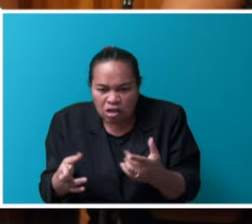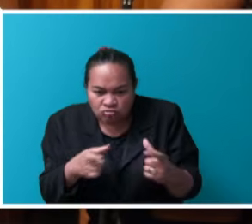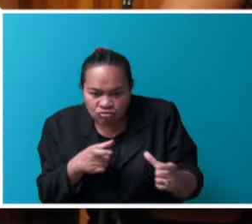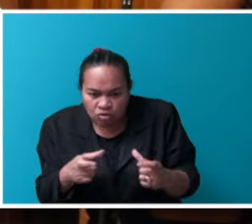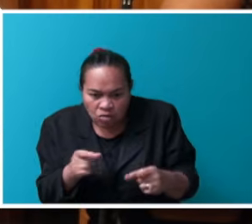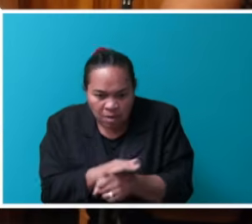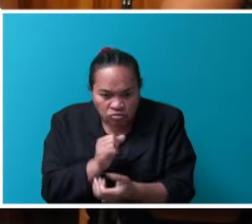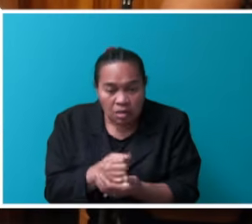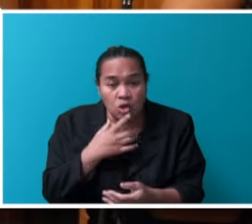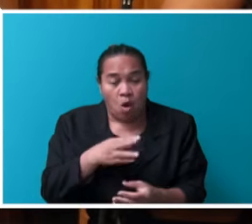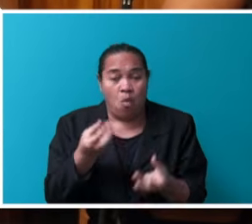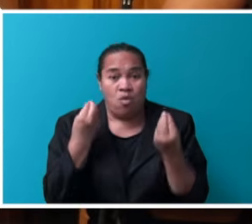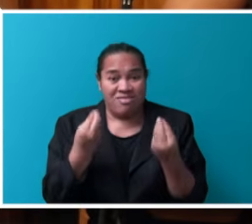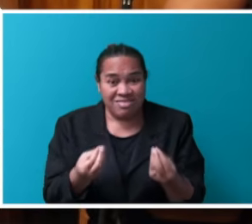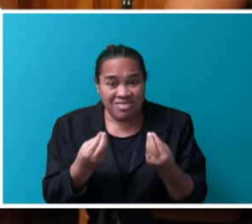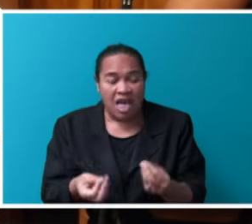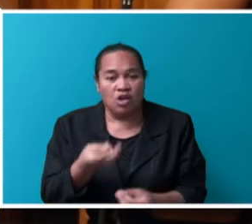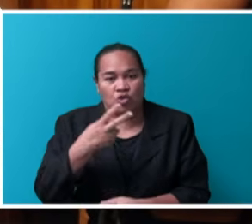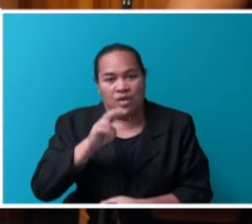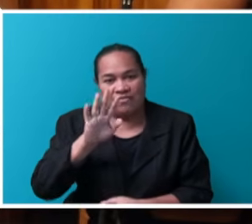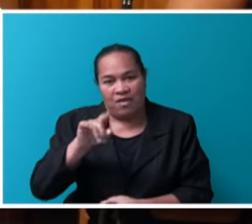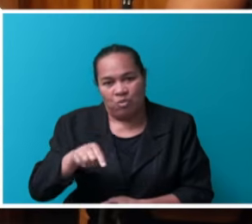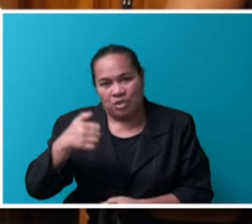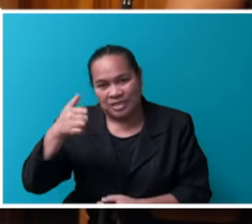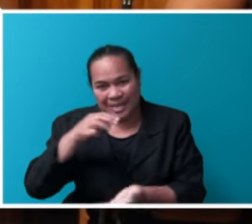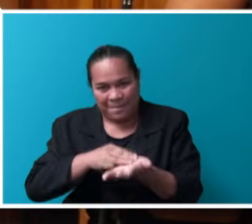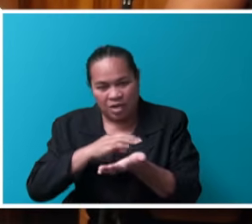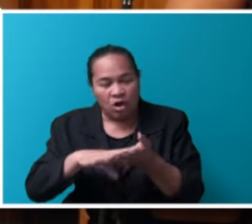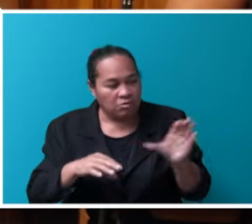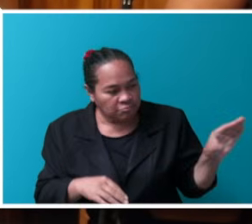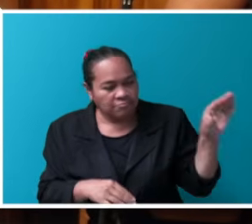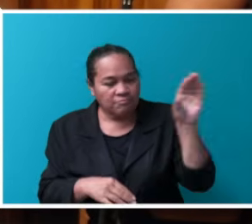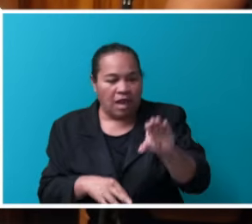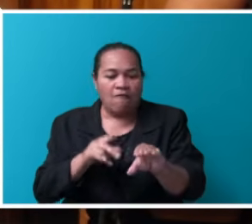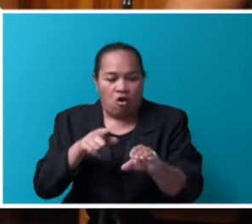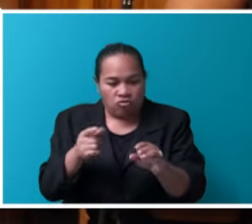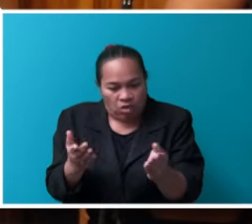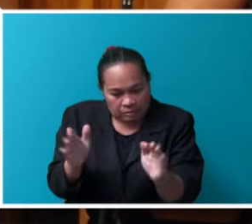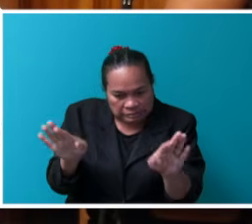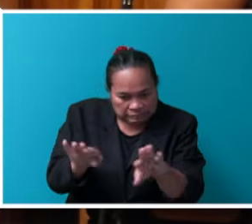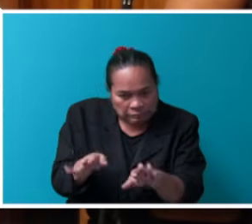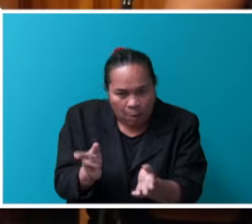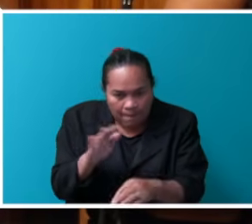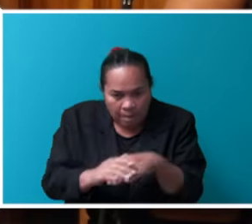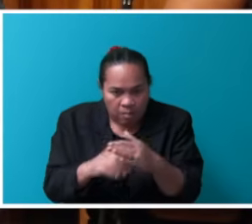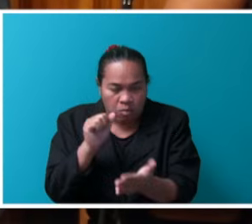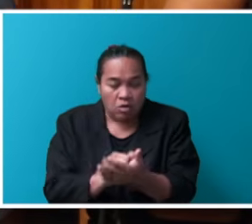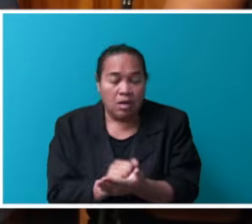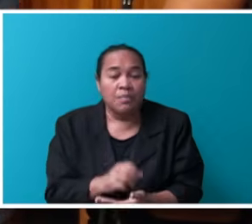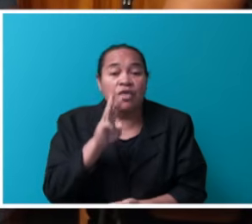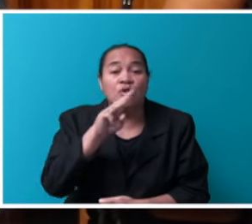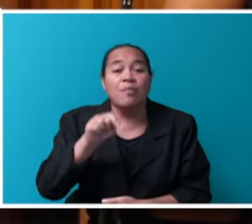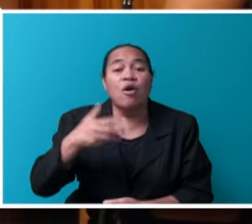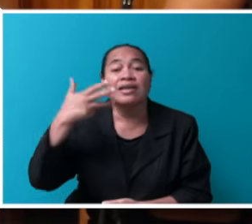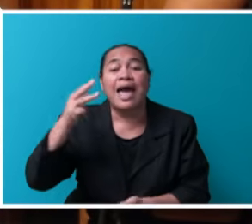total budget of $25.6 million is provided. This includes $3.9 million to